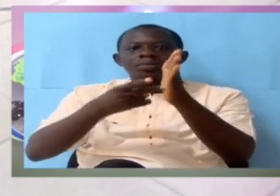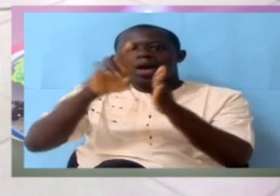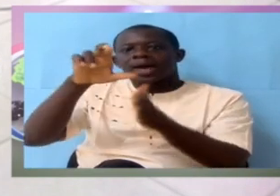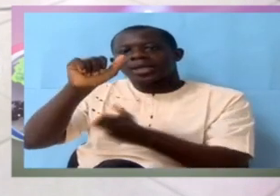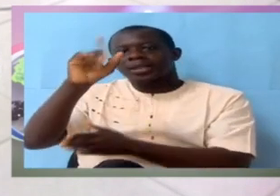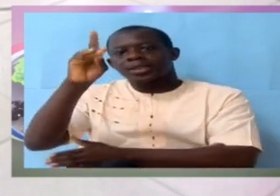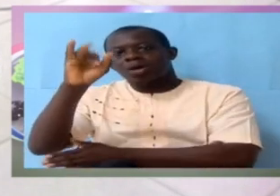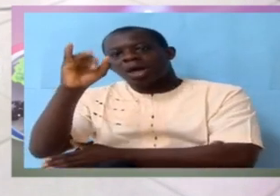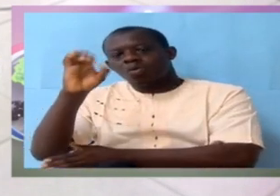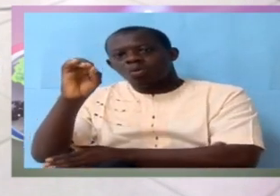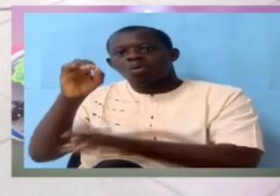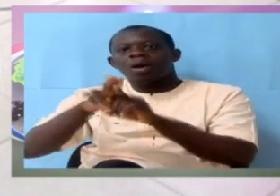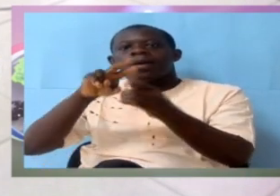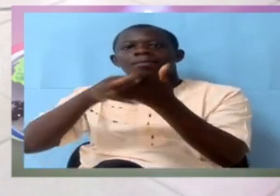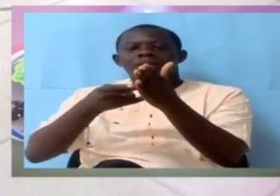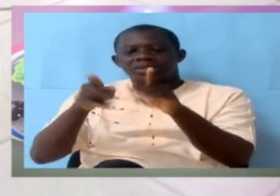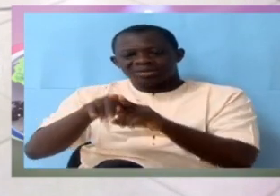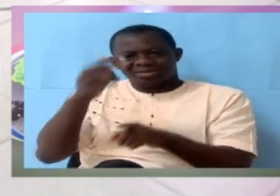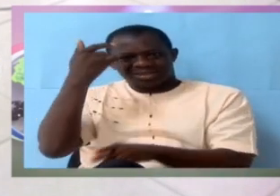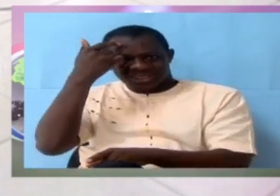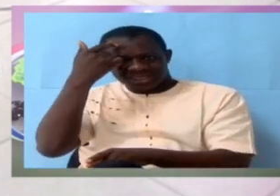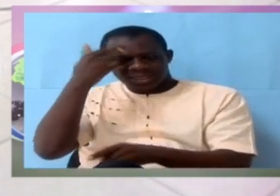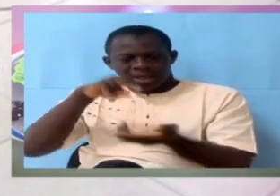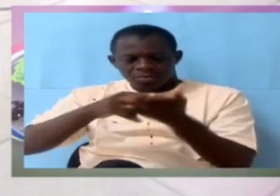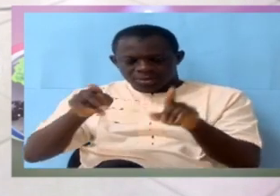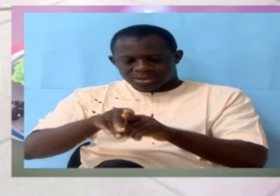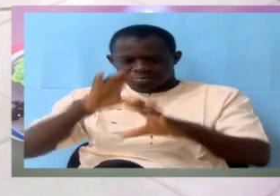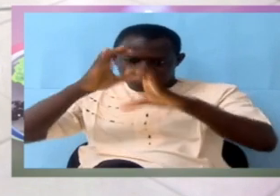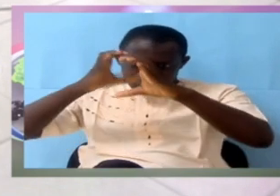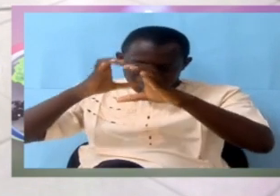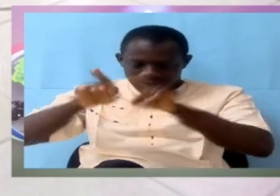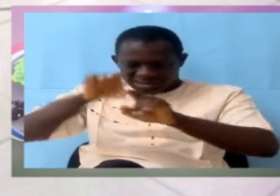And that radio, I think it means they scanned him.